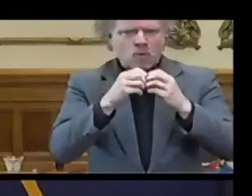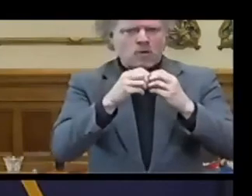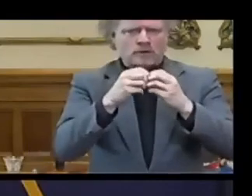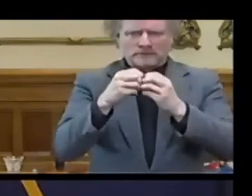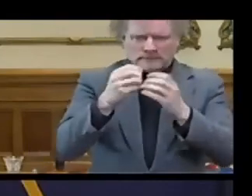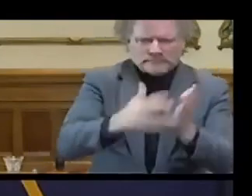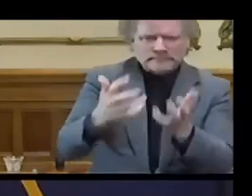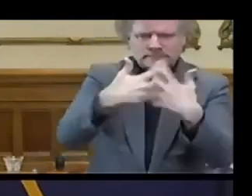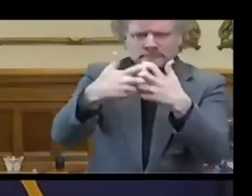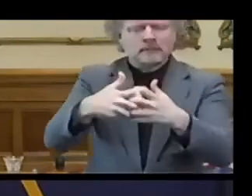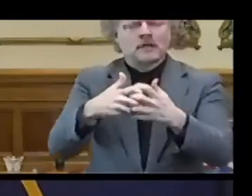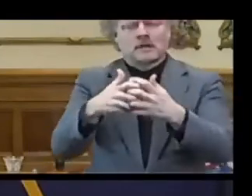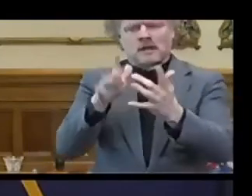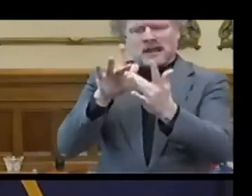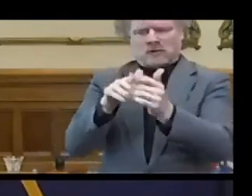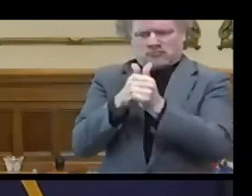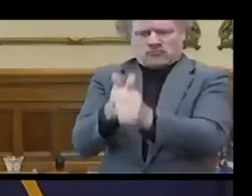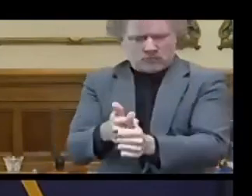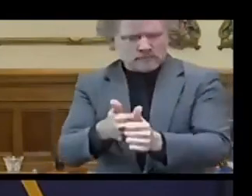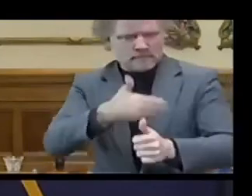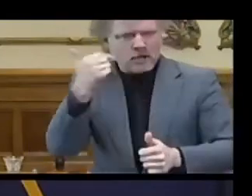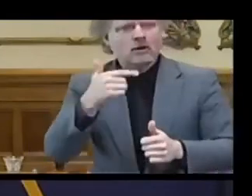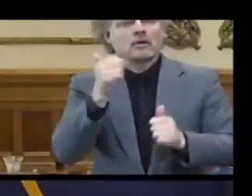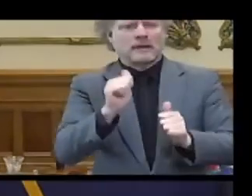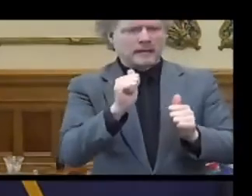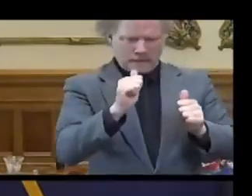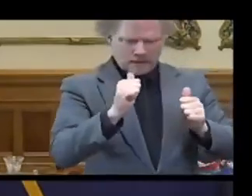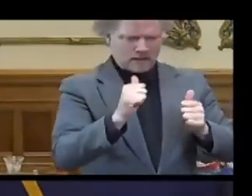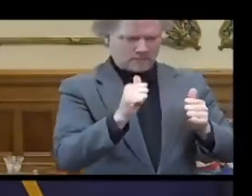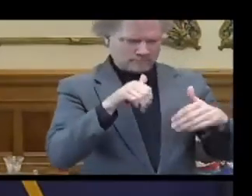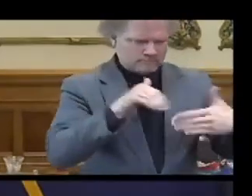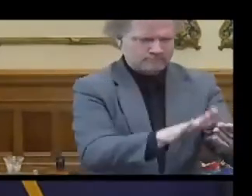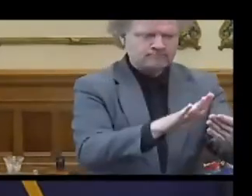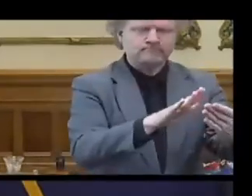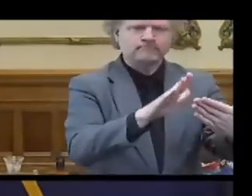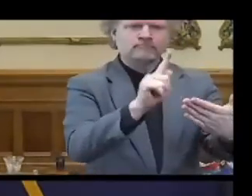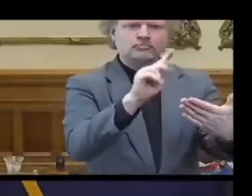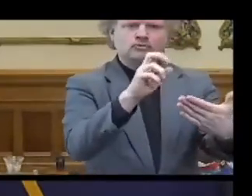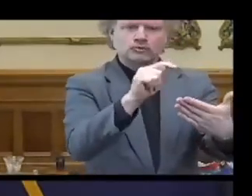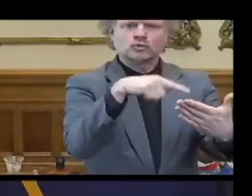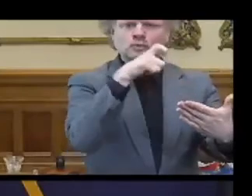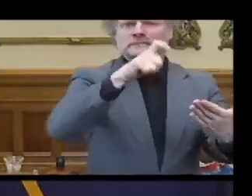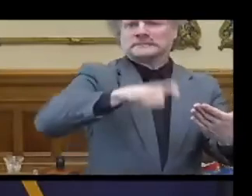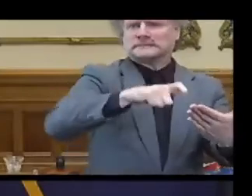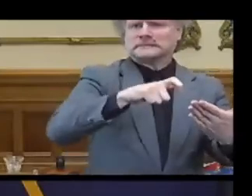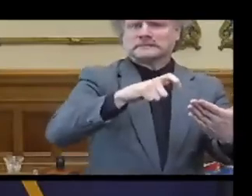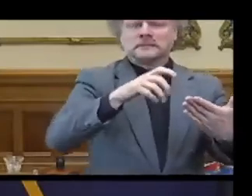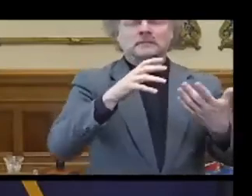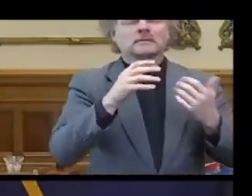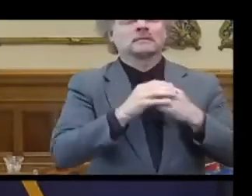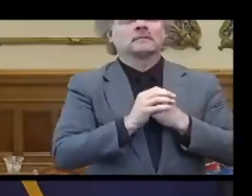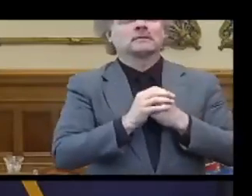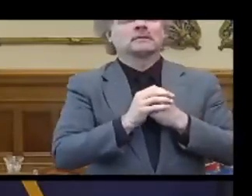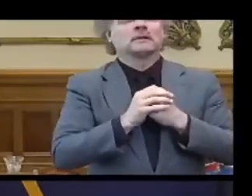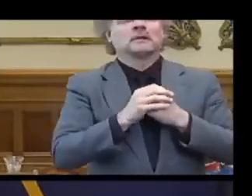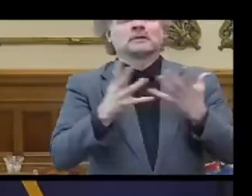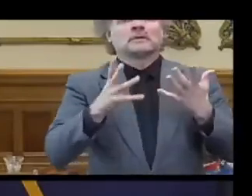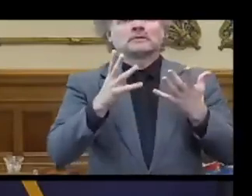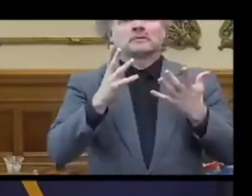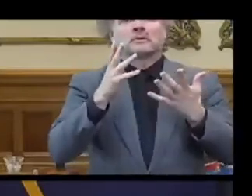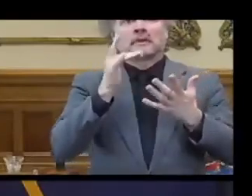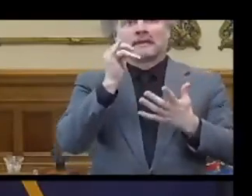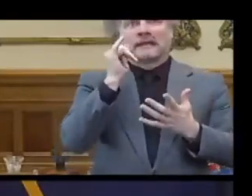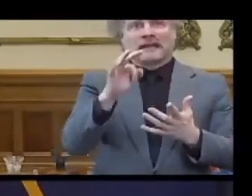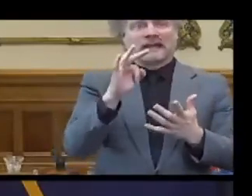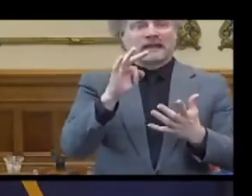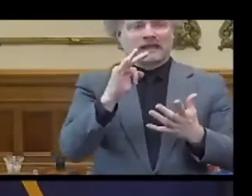in tracing. We have the ability to treat those who are in need. So we wouldn't be consistent if we